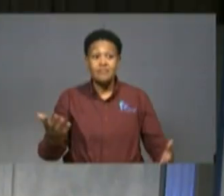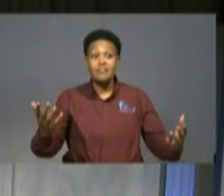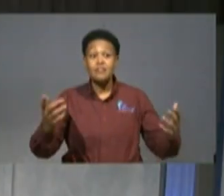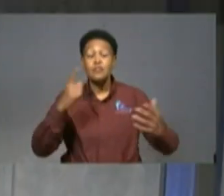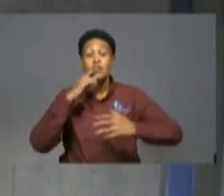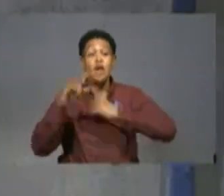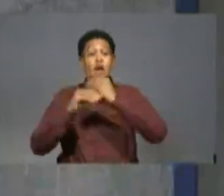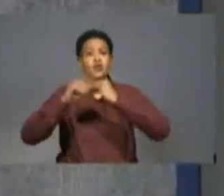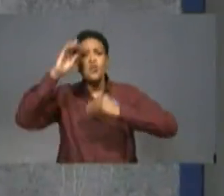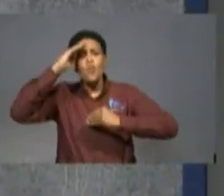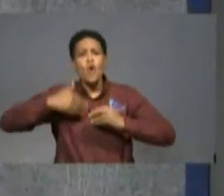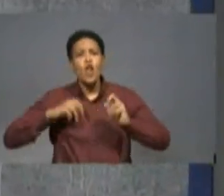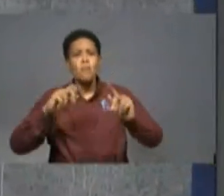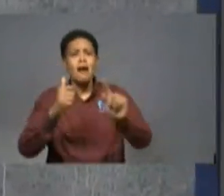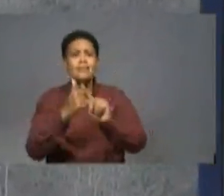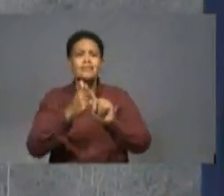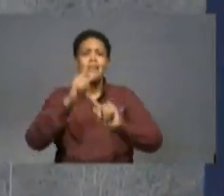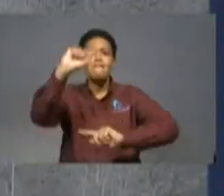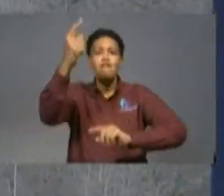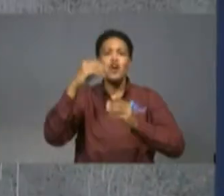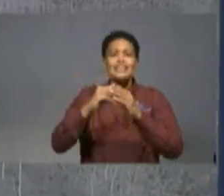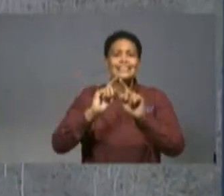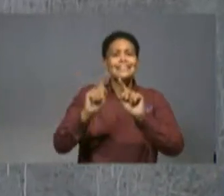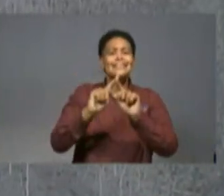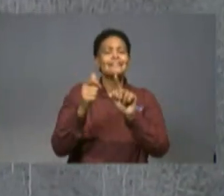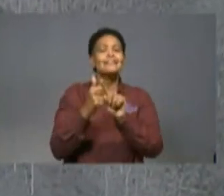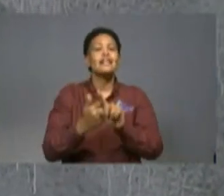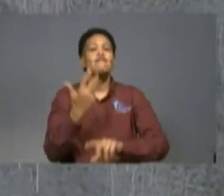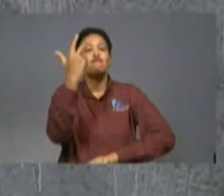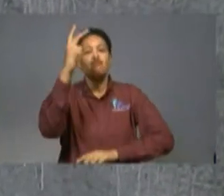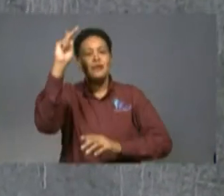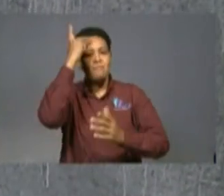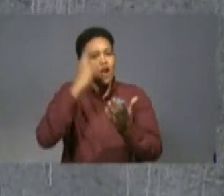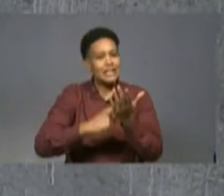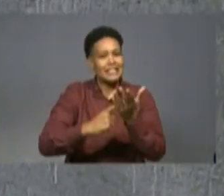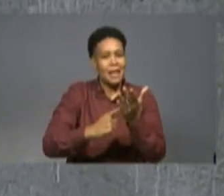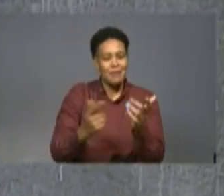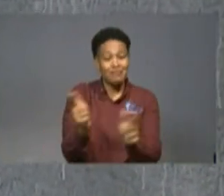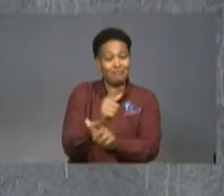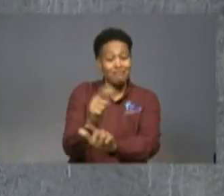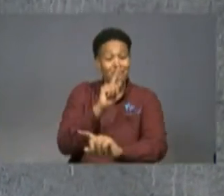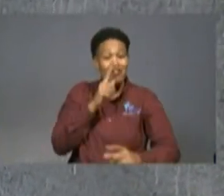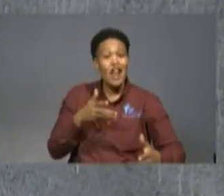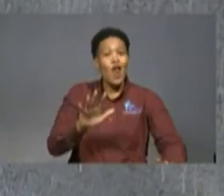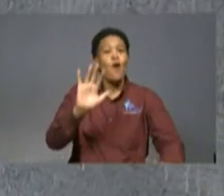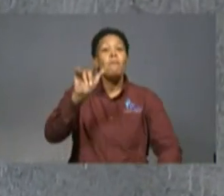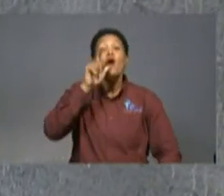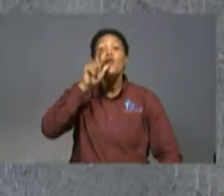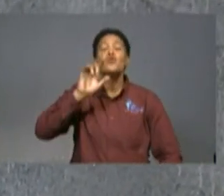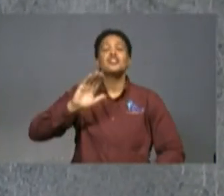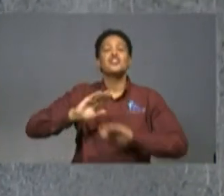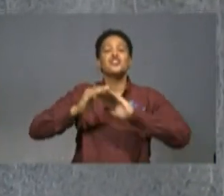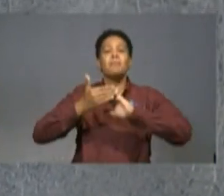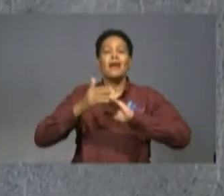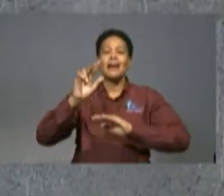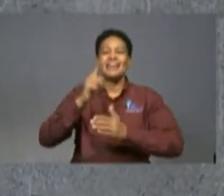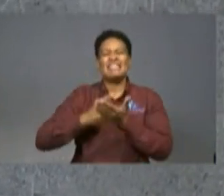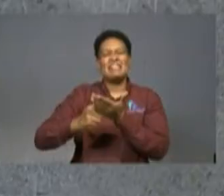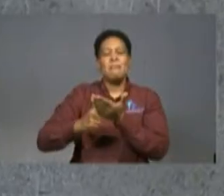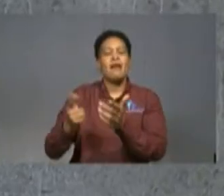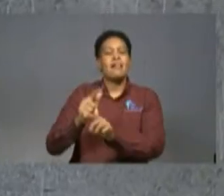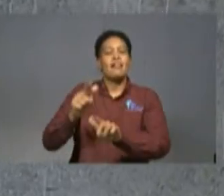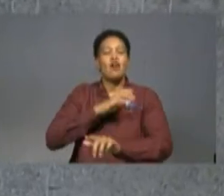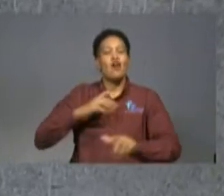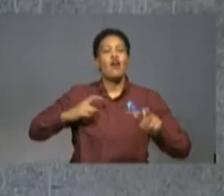And welcome back to the first in a series of 3 political debates being facilitated by the Jamaica Debates Commission. If you're